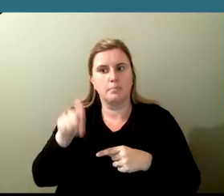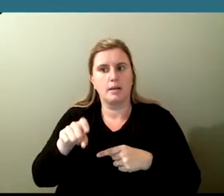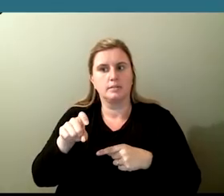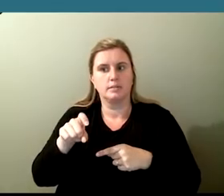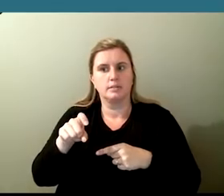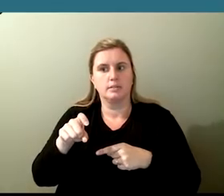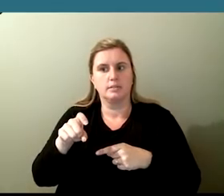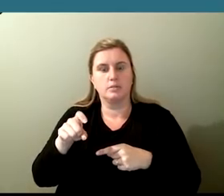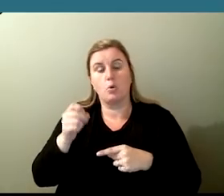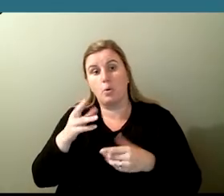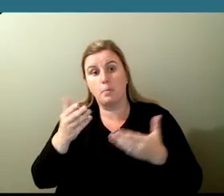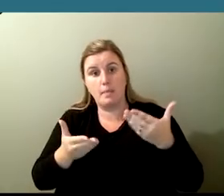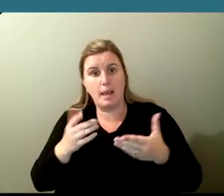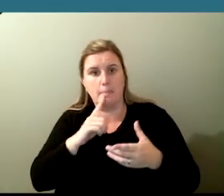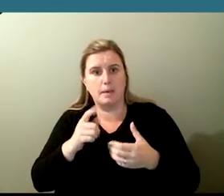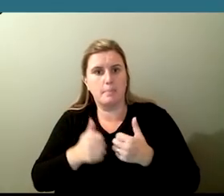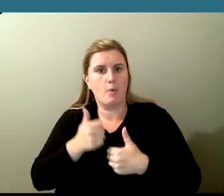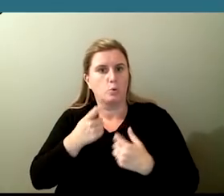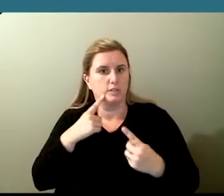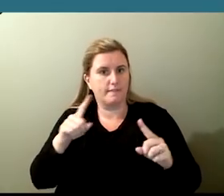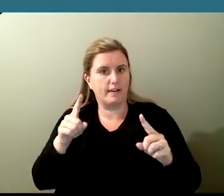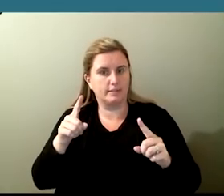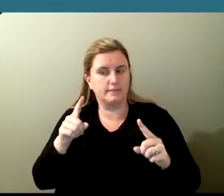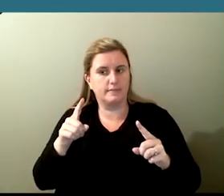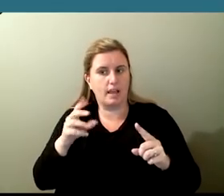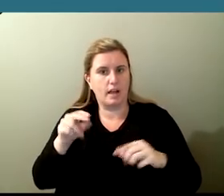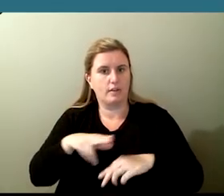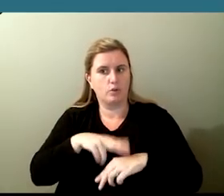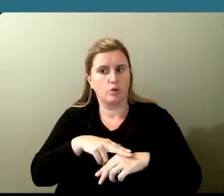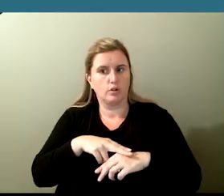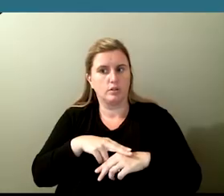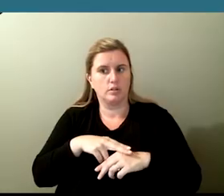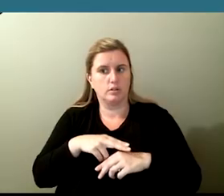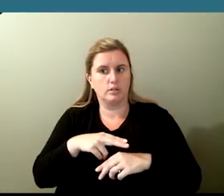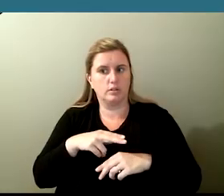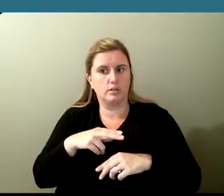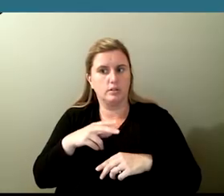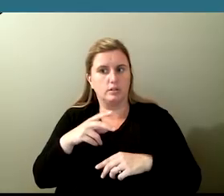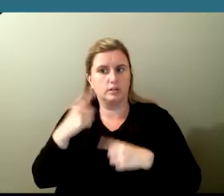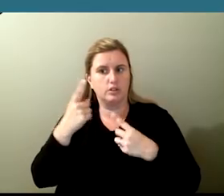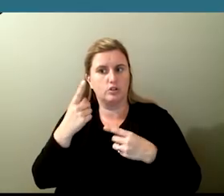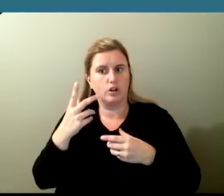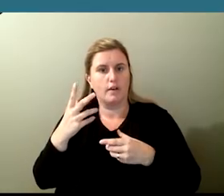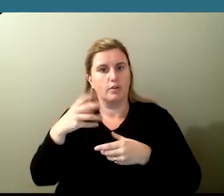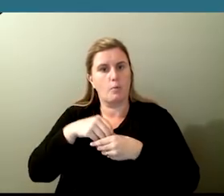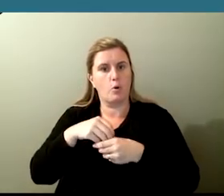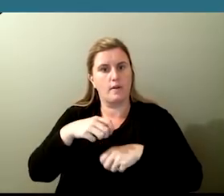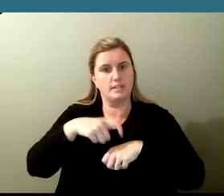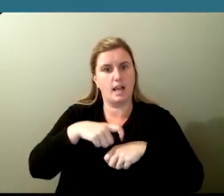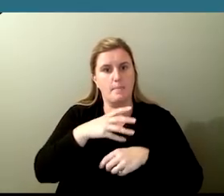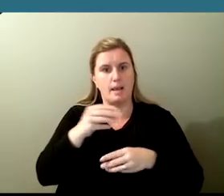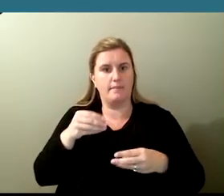may be most effective, and of course, considering a component of time efficiency or